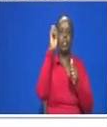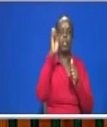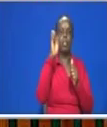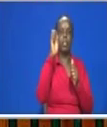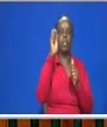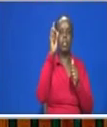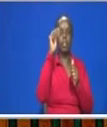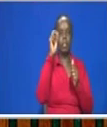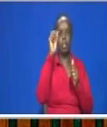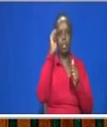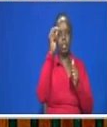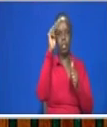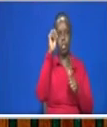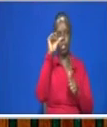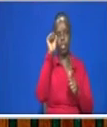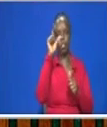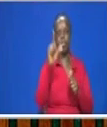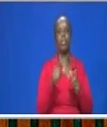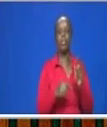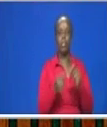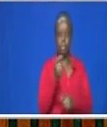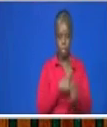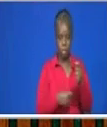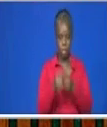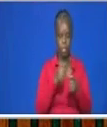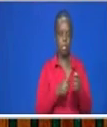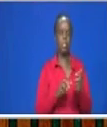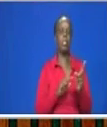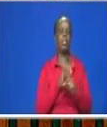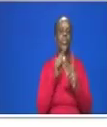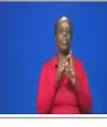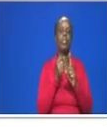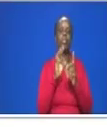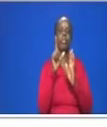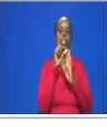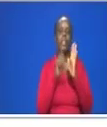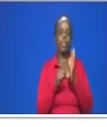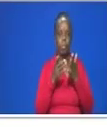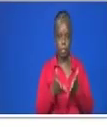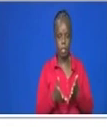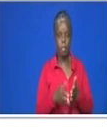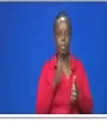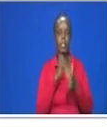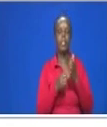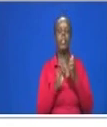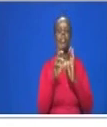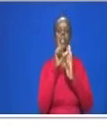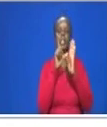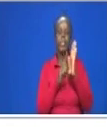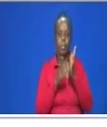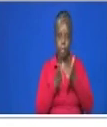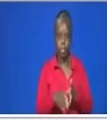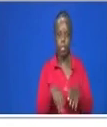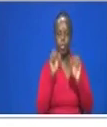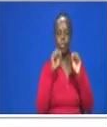trade. Let's look at the objectives of our lesson today. By the end of the lesson, you